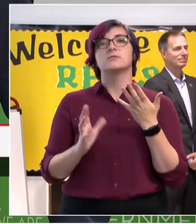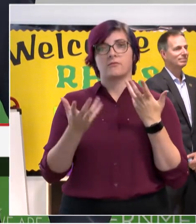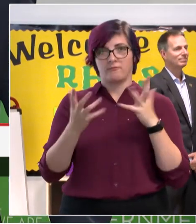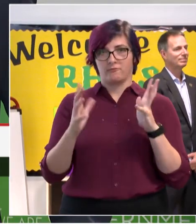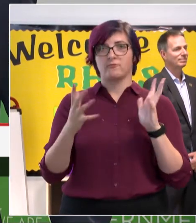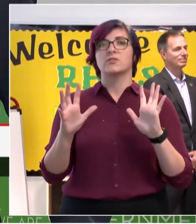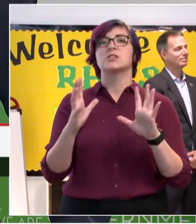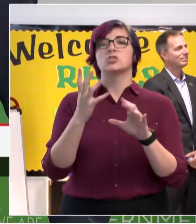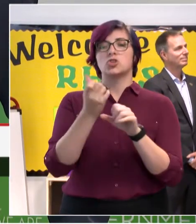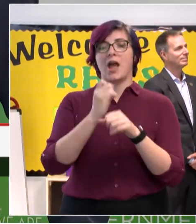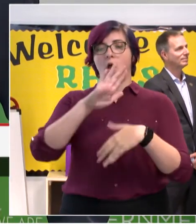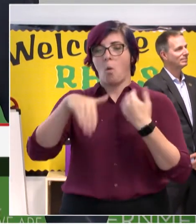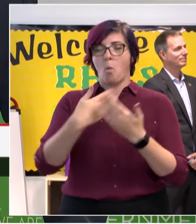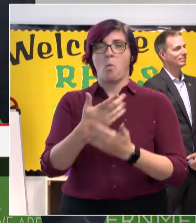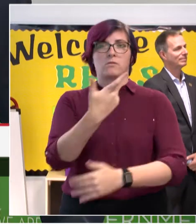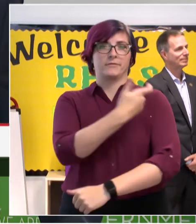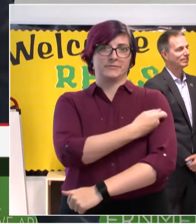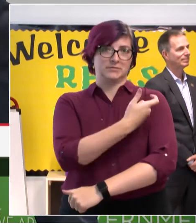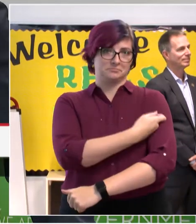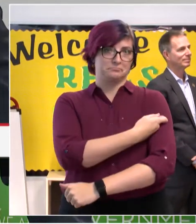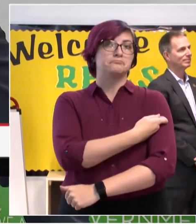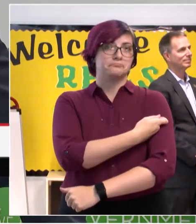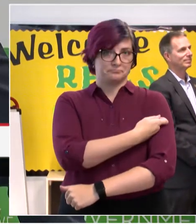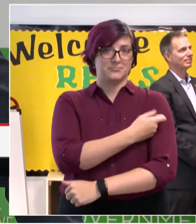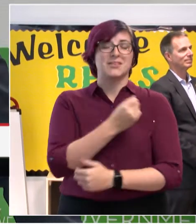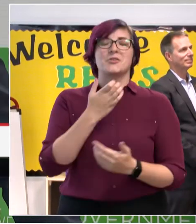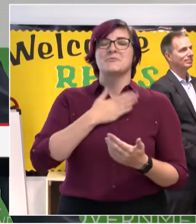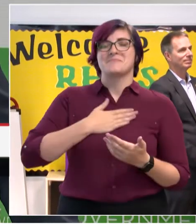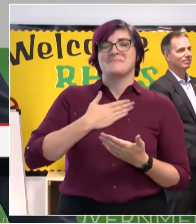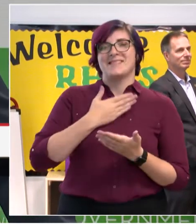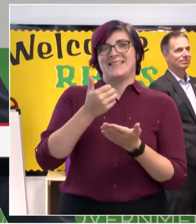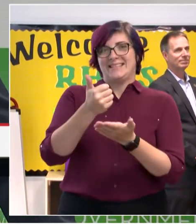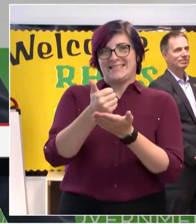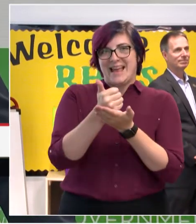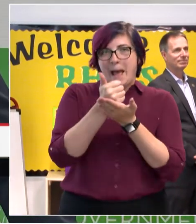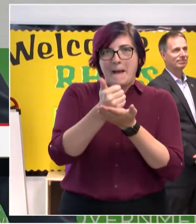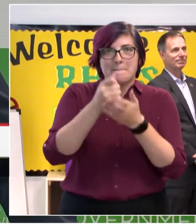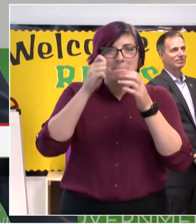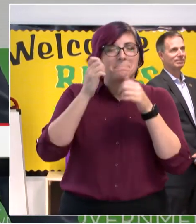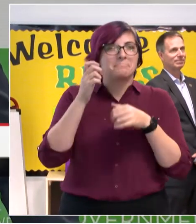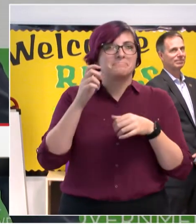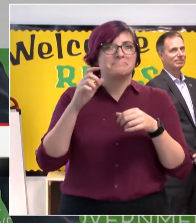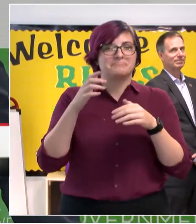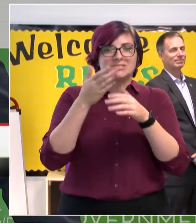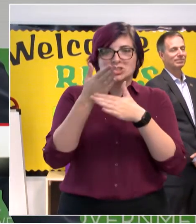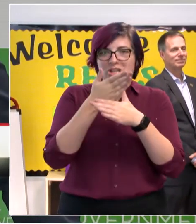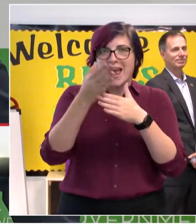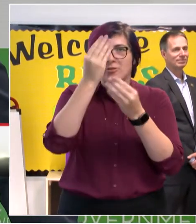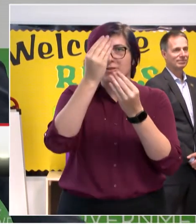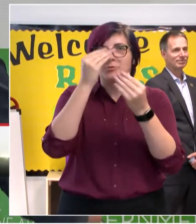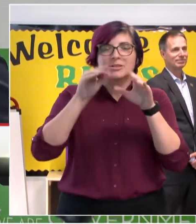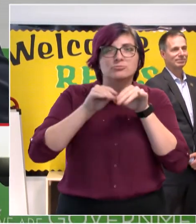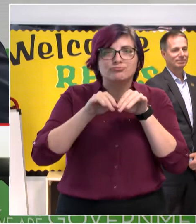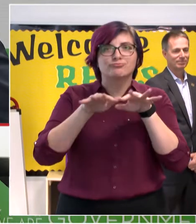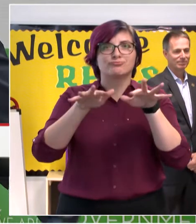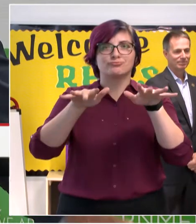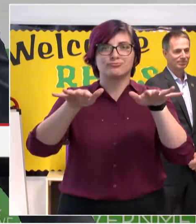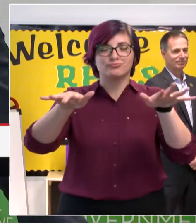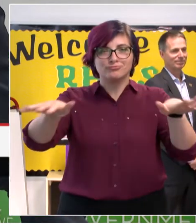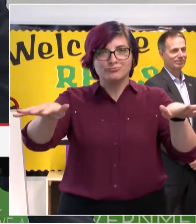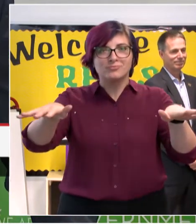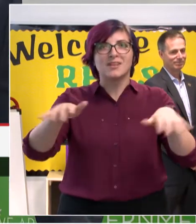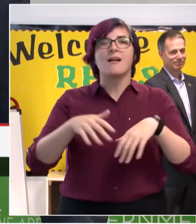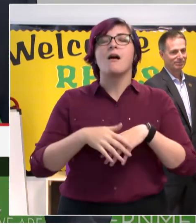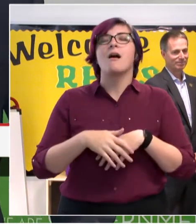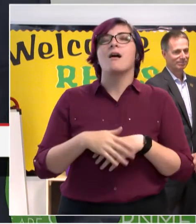of their pediatric immunizations. And so if you would help us spread the word to ensure that that is an active process as we start this school